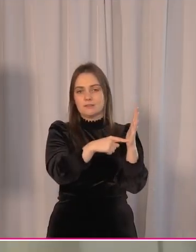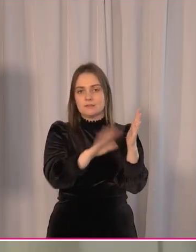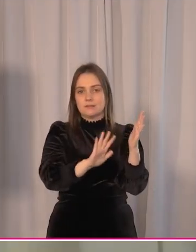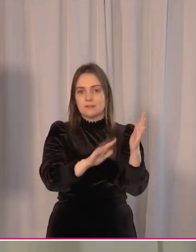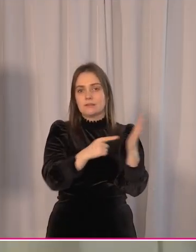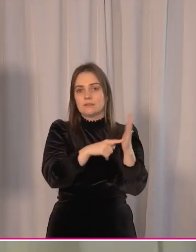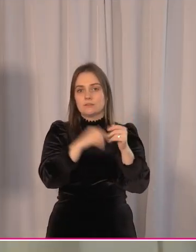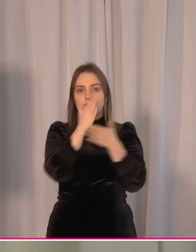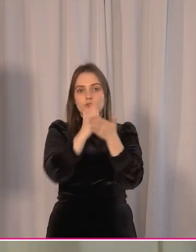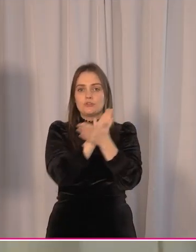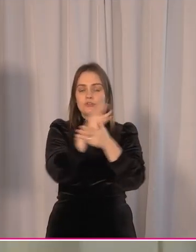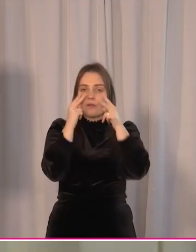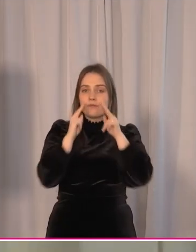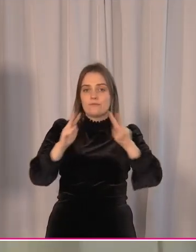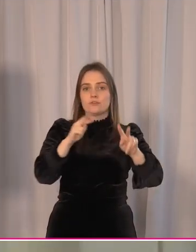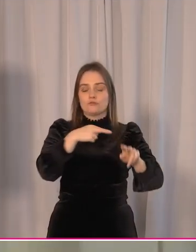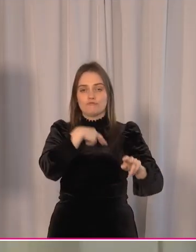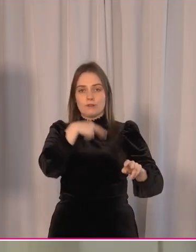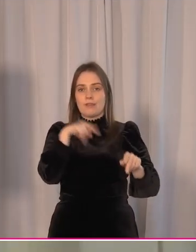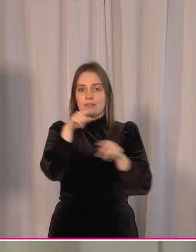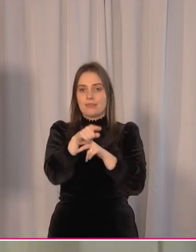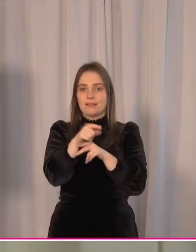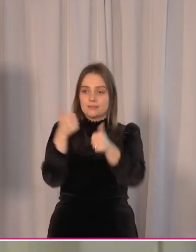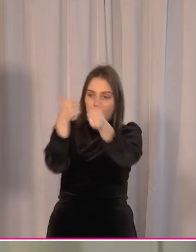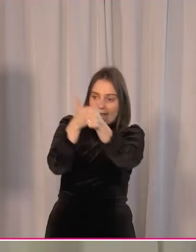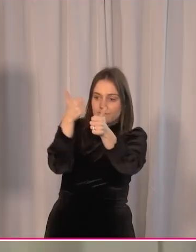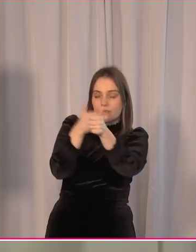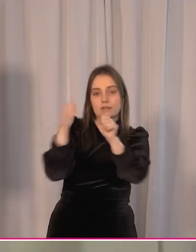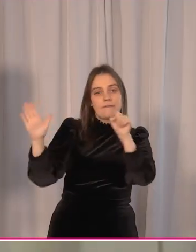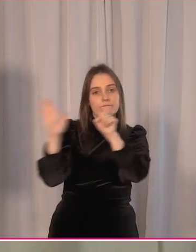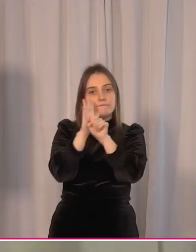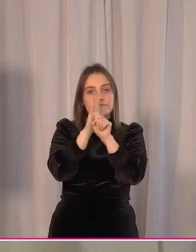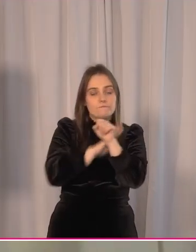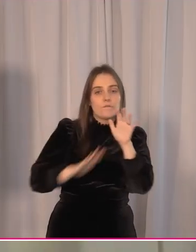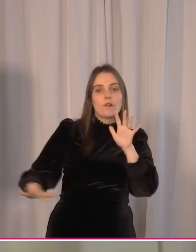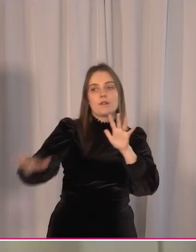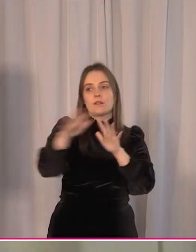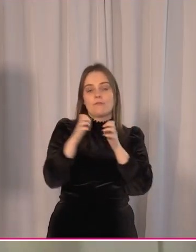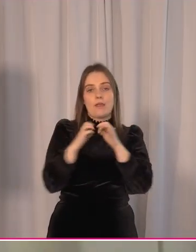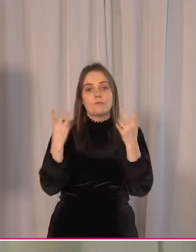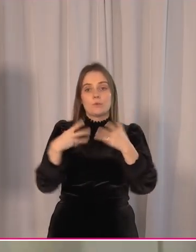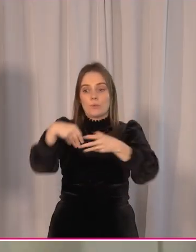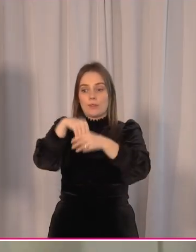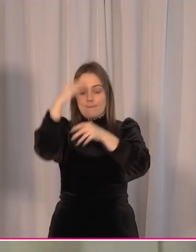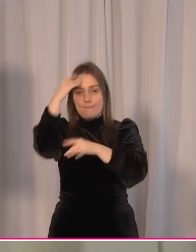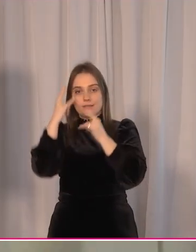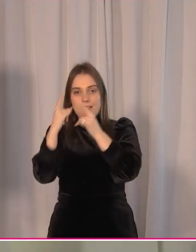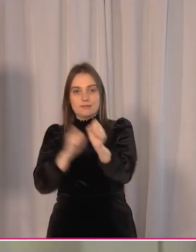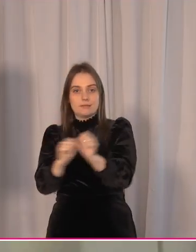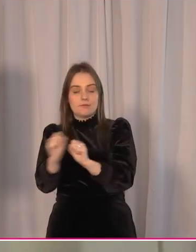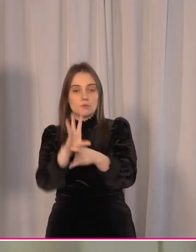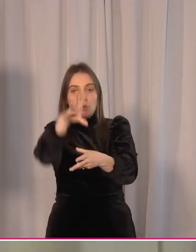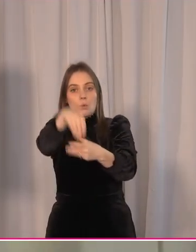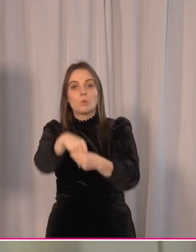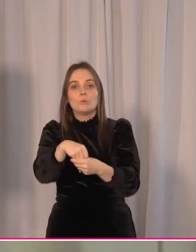policy sharing division is very much about advocating a whole of population approach to the provision of mental health services, including